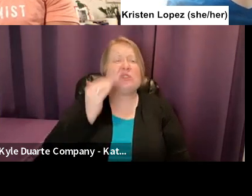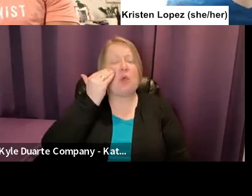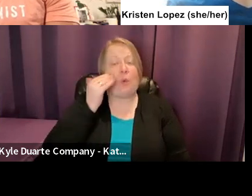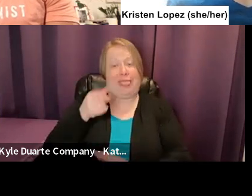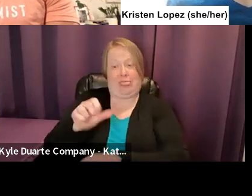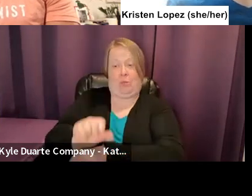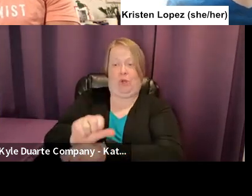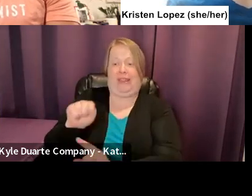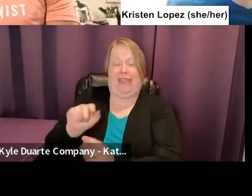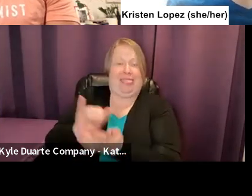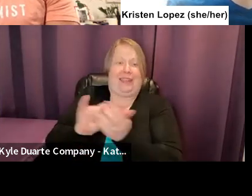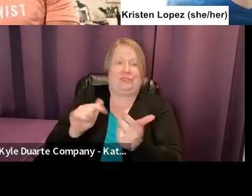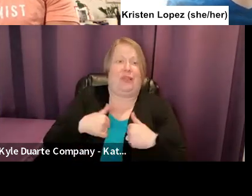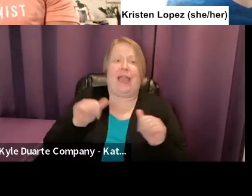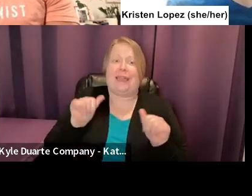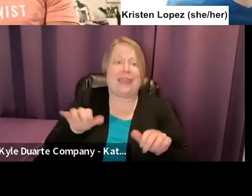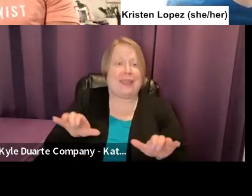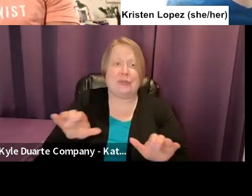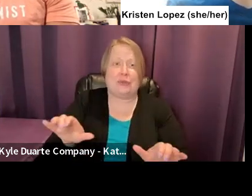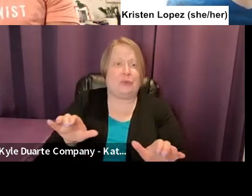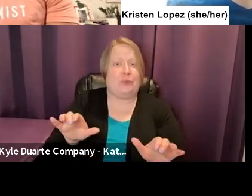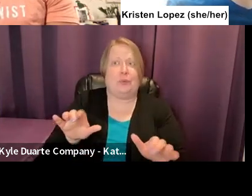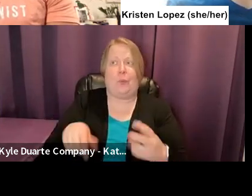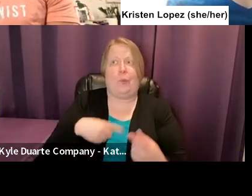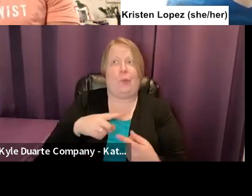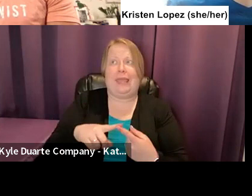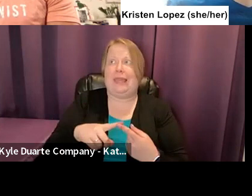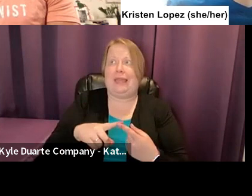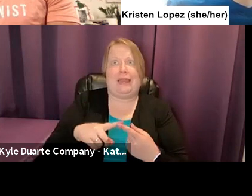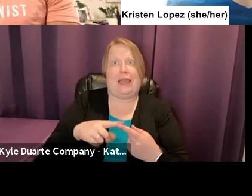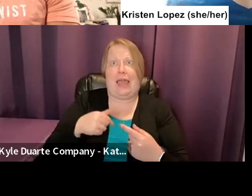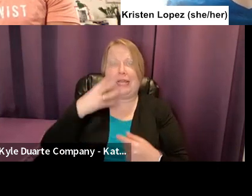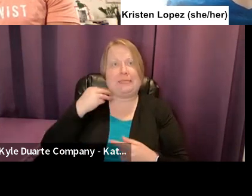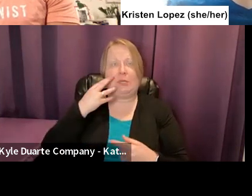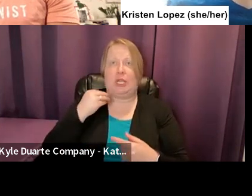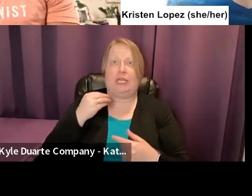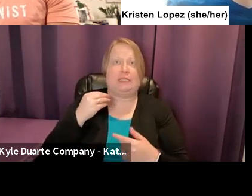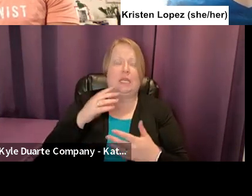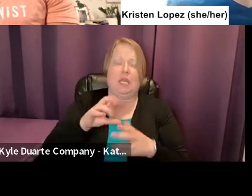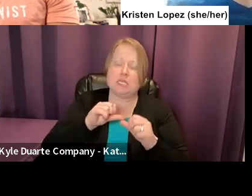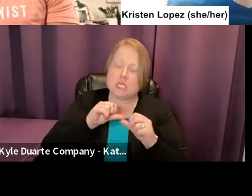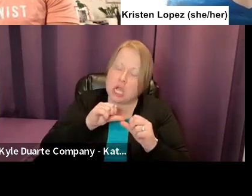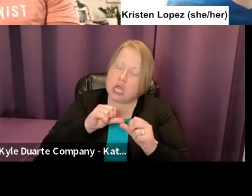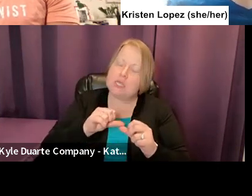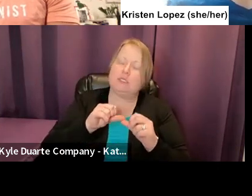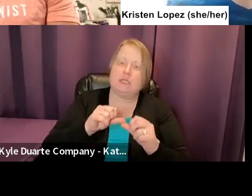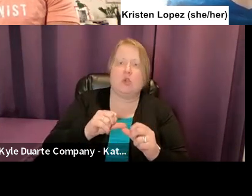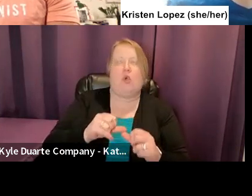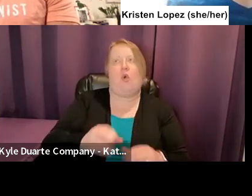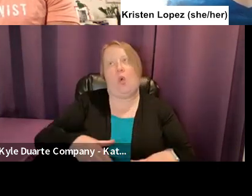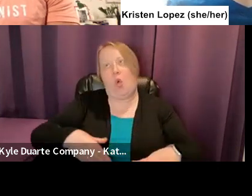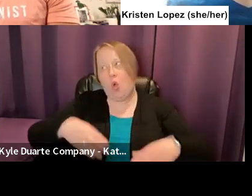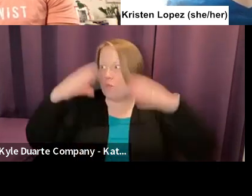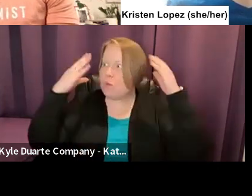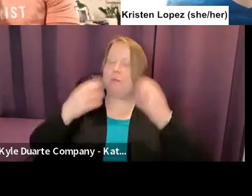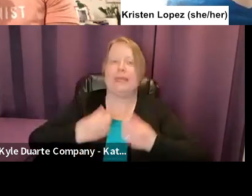do when faced with constant, overwhelming, and exhausting expectations on me